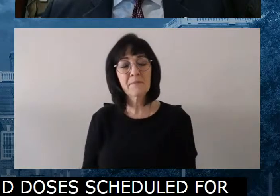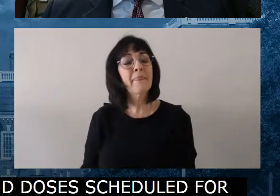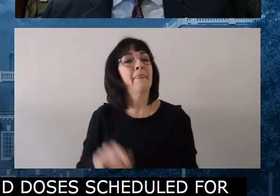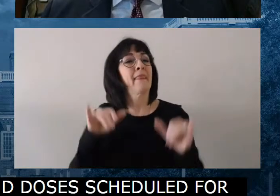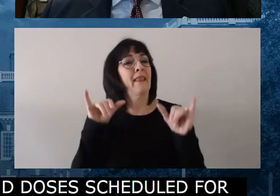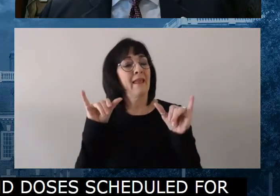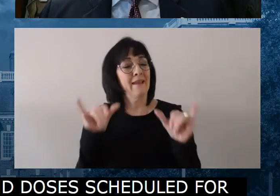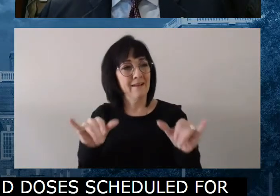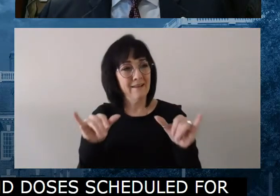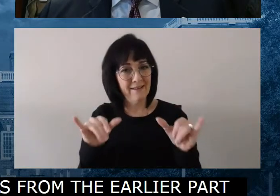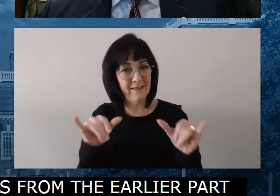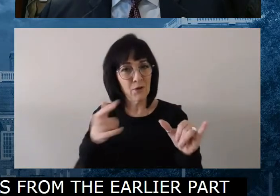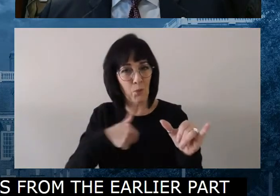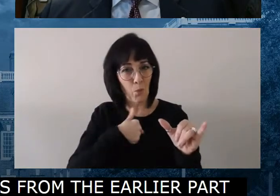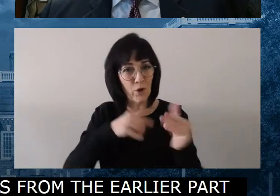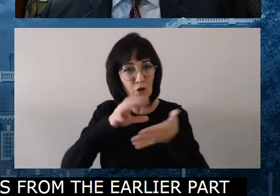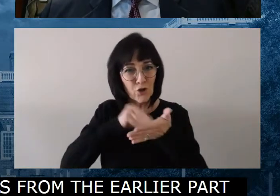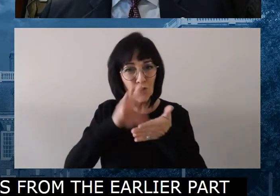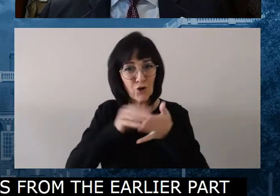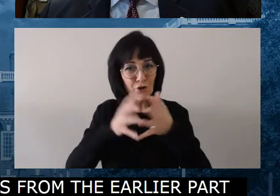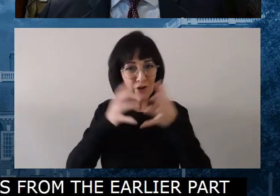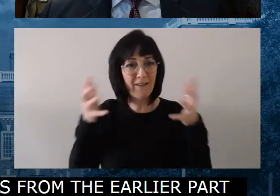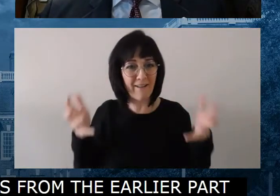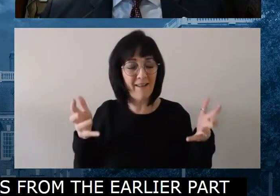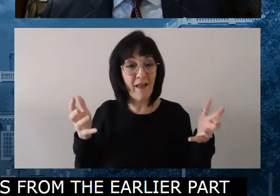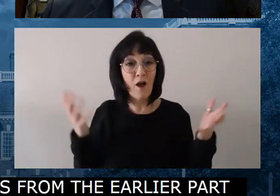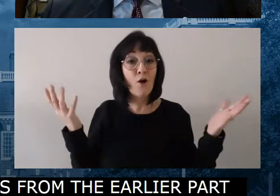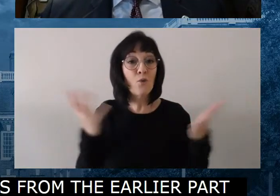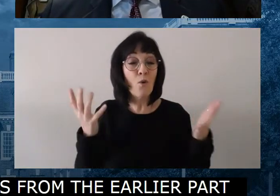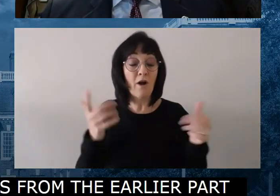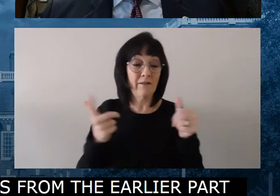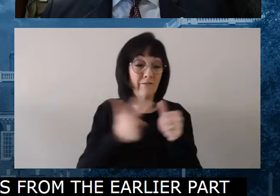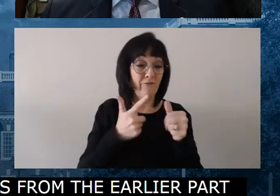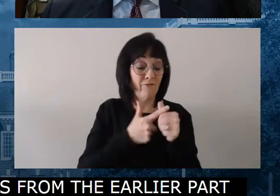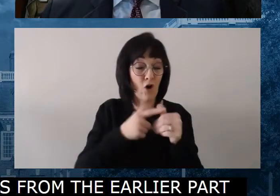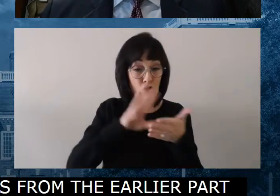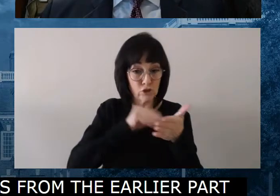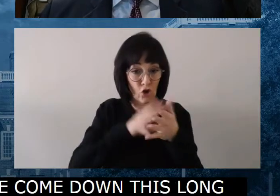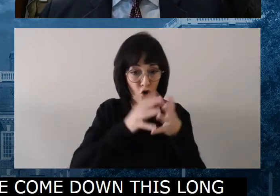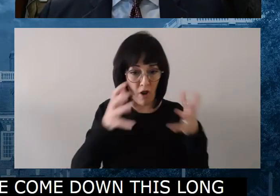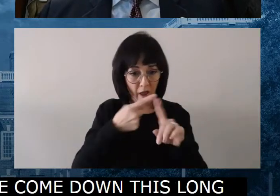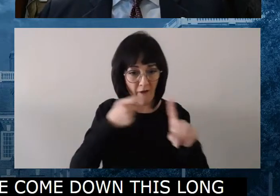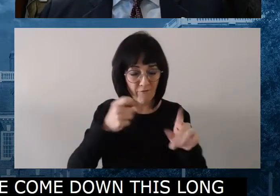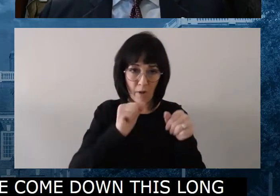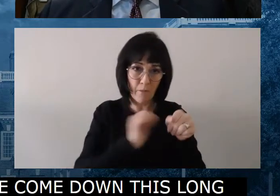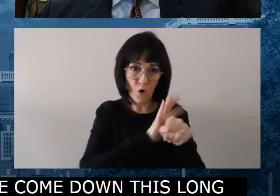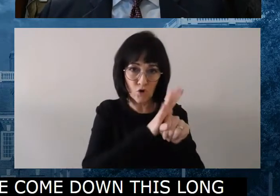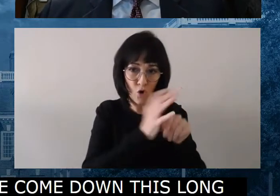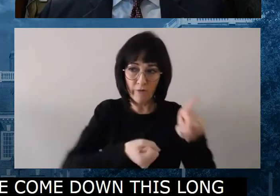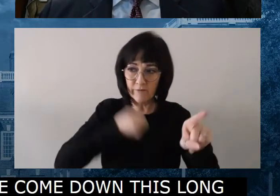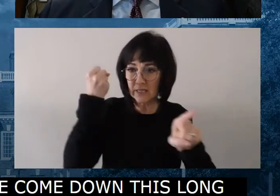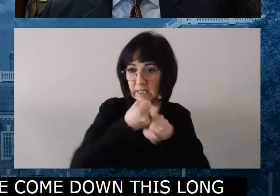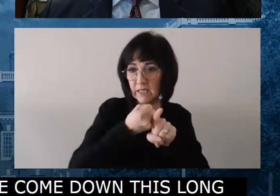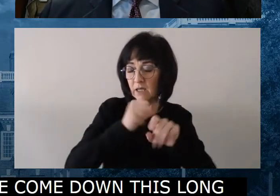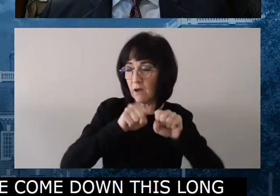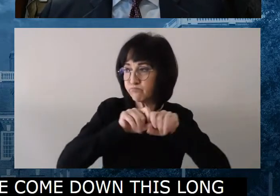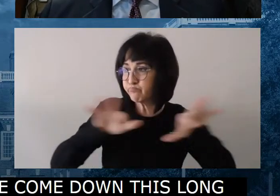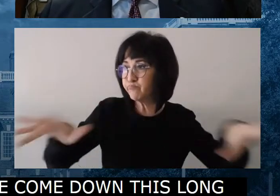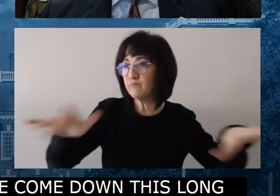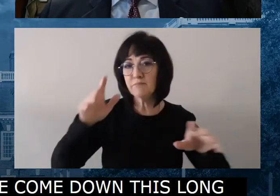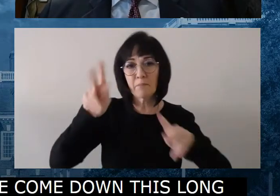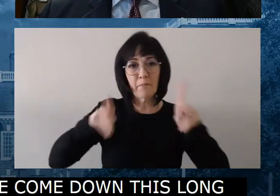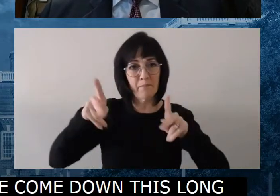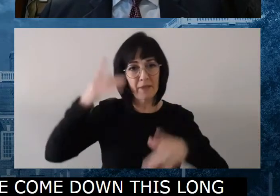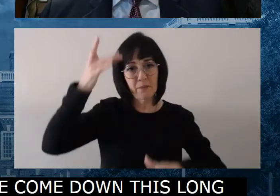this long runway of first COVID and the pandemic, and now the vaccination part of it. And we know that there